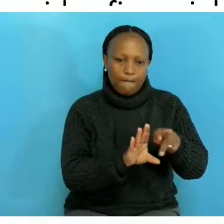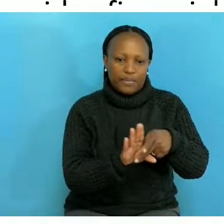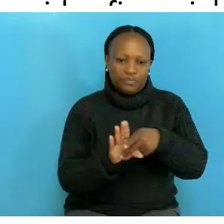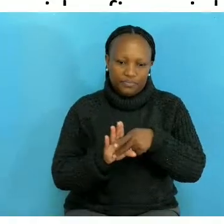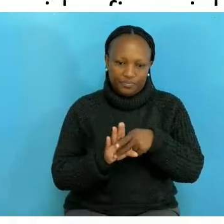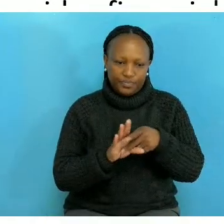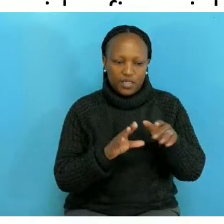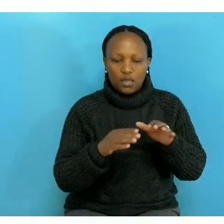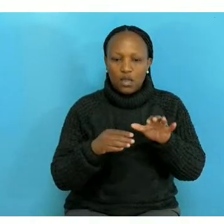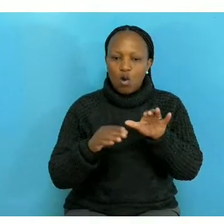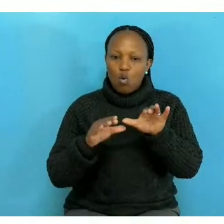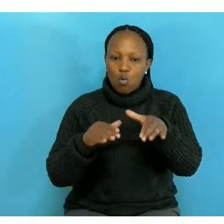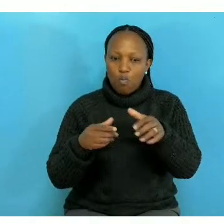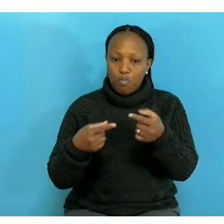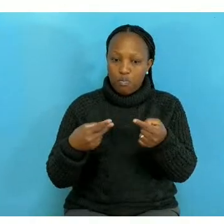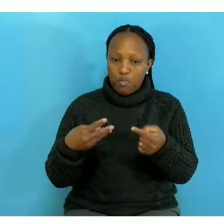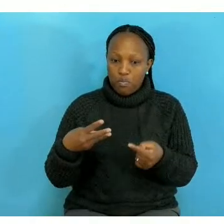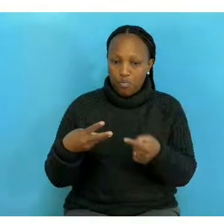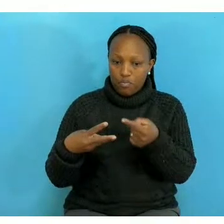groups.